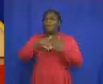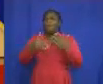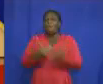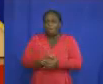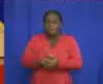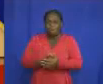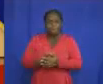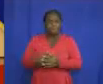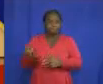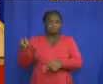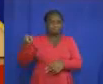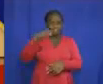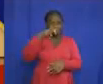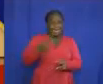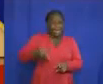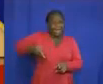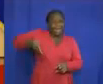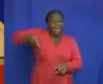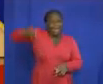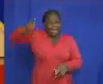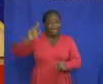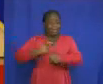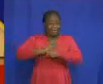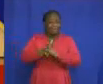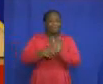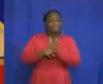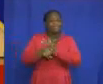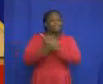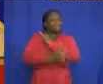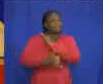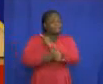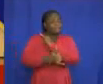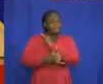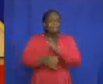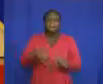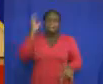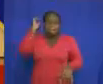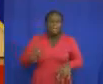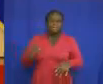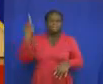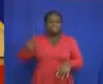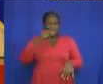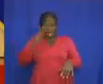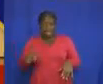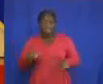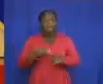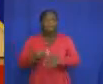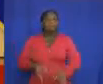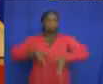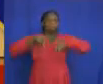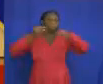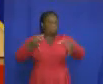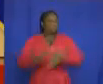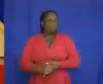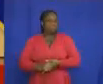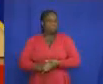countries with high COVID-19 infection rates should either be cancelled or postponed. There will